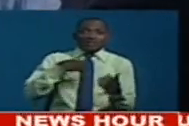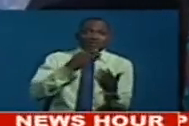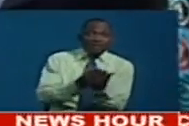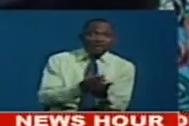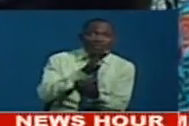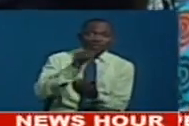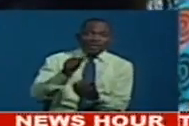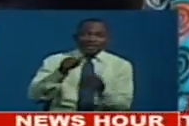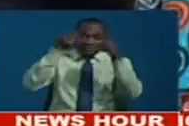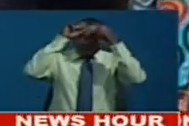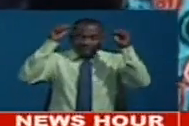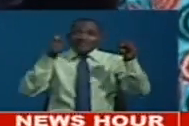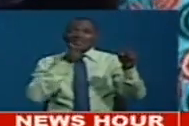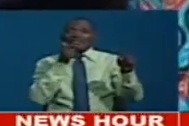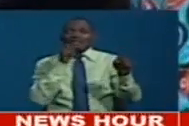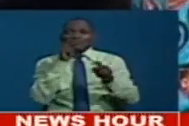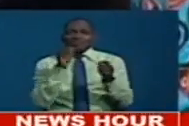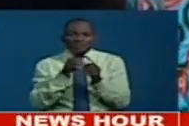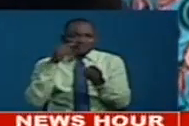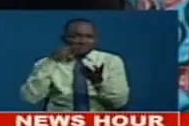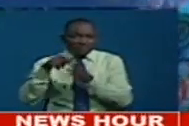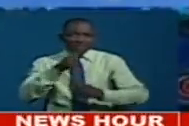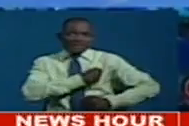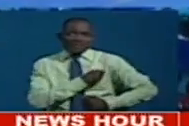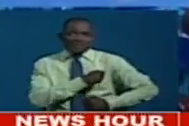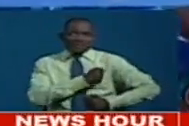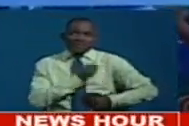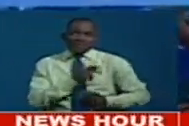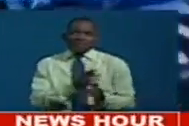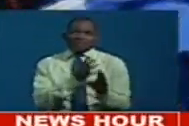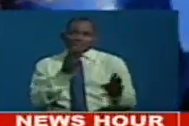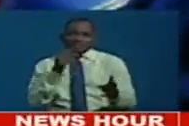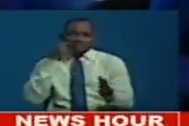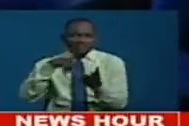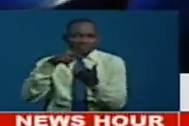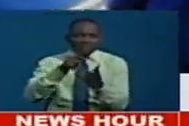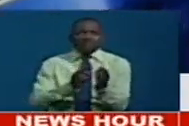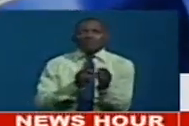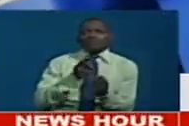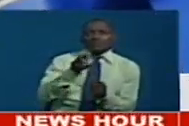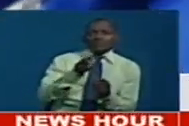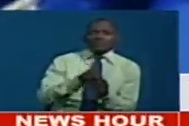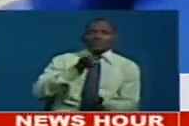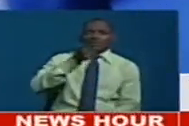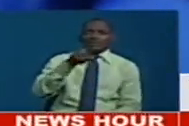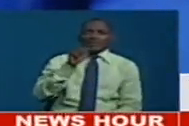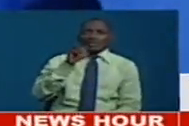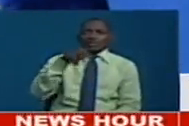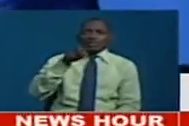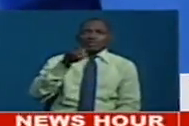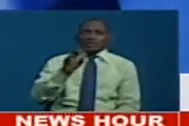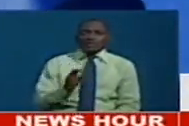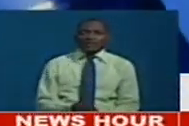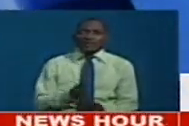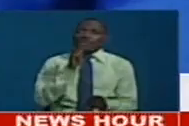airstrip, President Akufo Addo inspected a guard of honor and proceeded to Jambusi, where he inaugurated a water project.